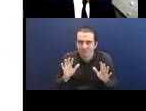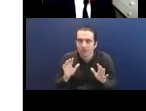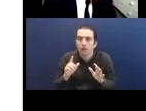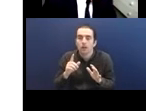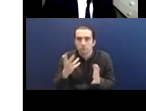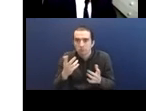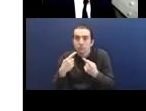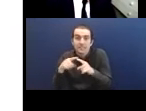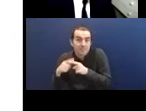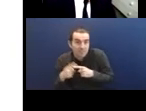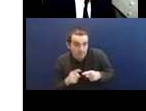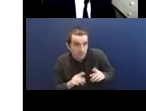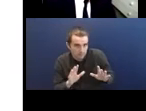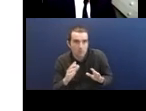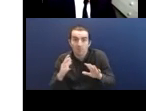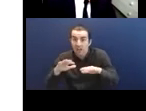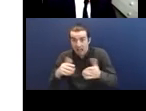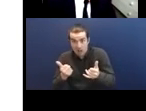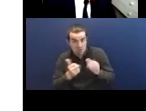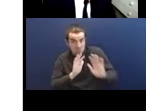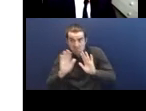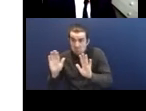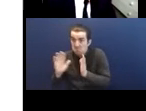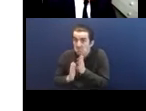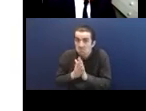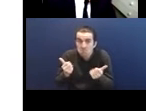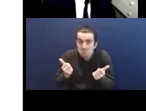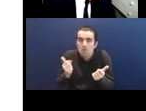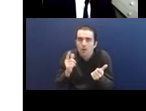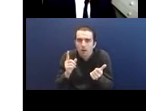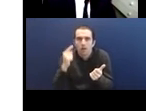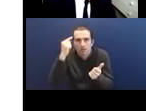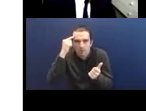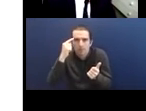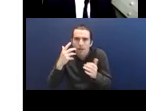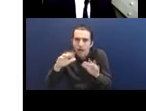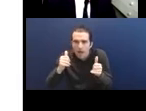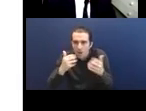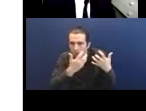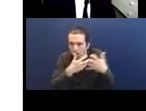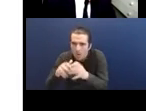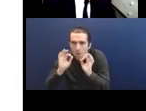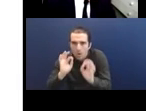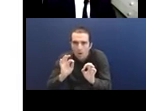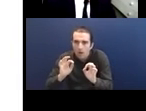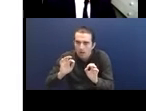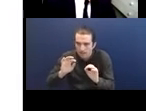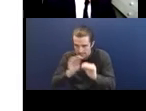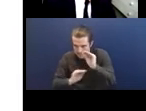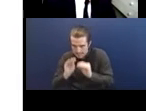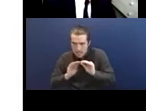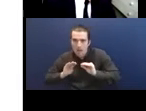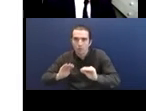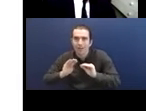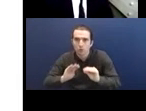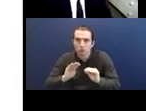Mostly in the rich world, we sent disabled children until very recently to separate schools. First, a long time we didn't send them to school